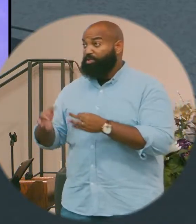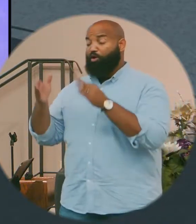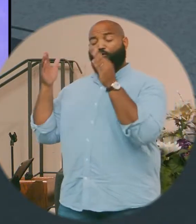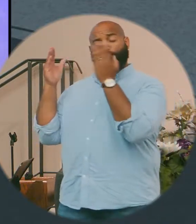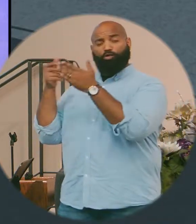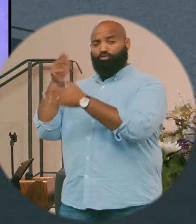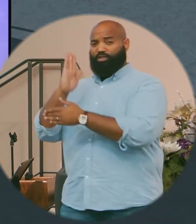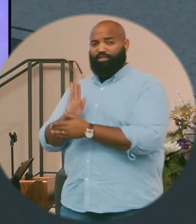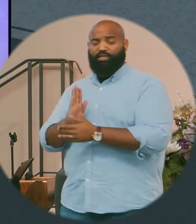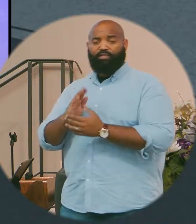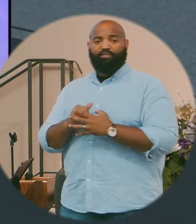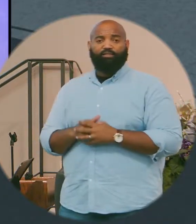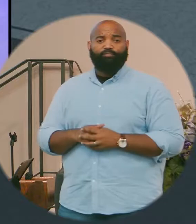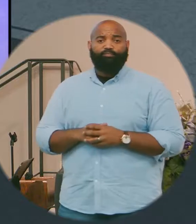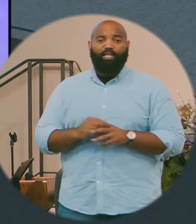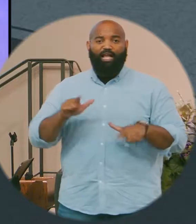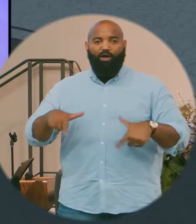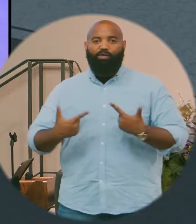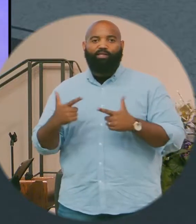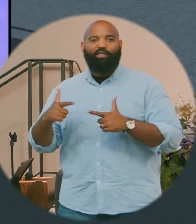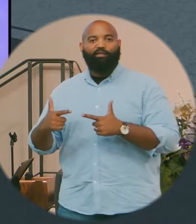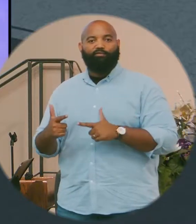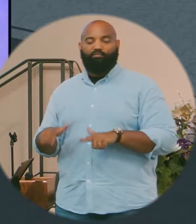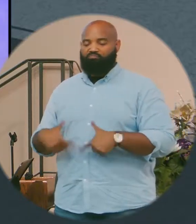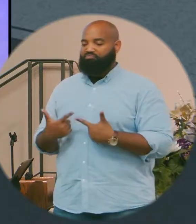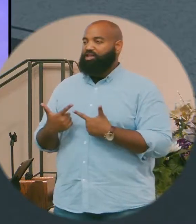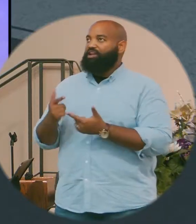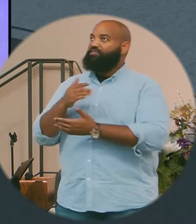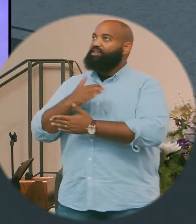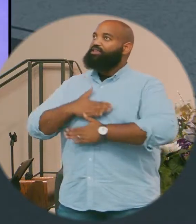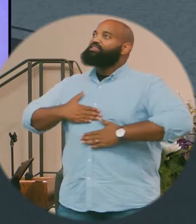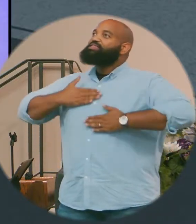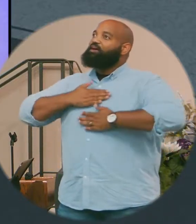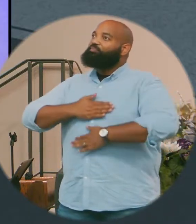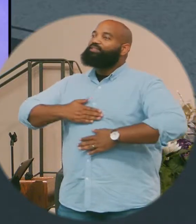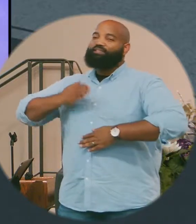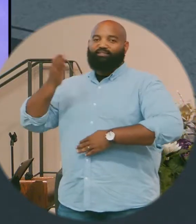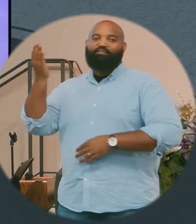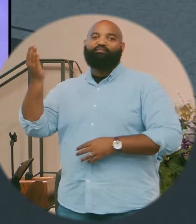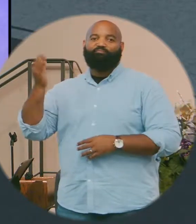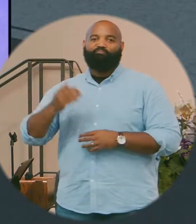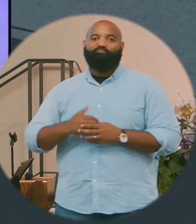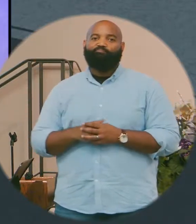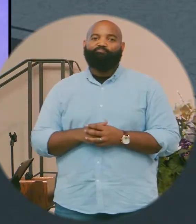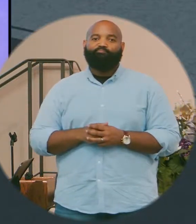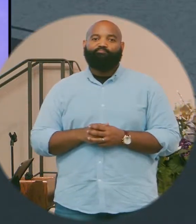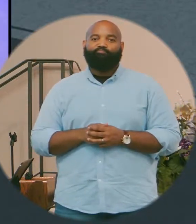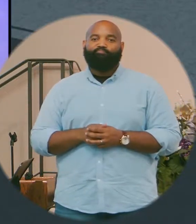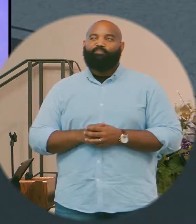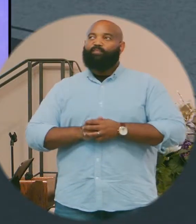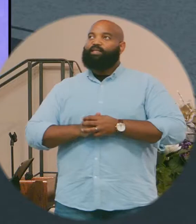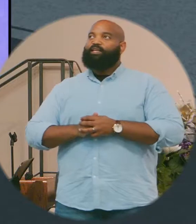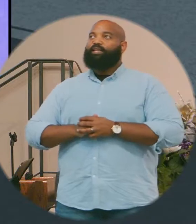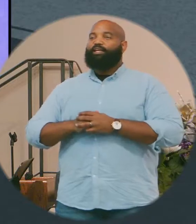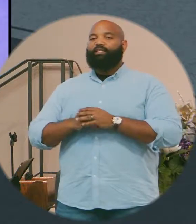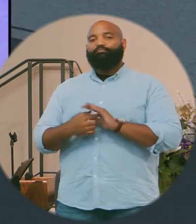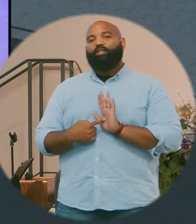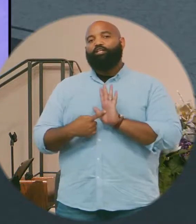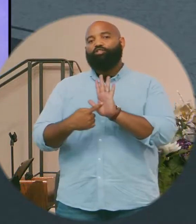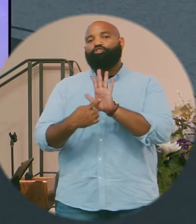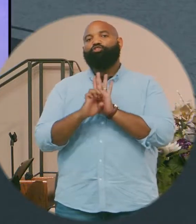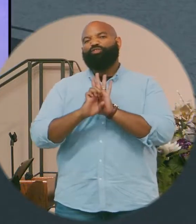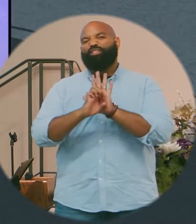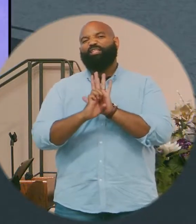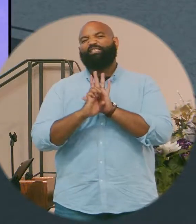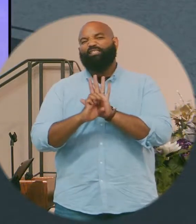our intentionality and living a life that's pleasing to God and representative of God.